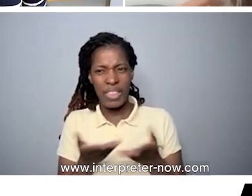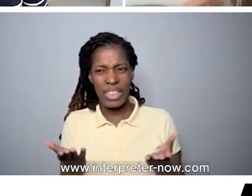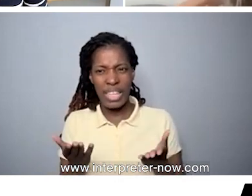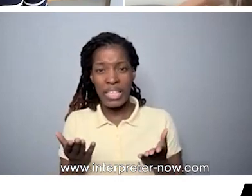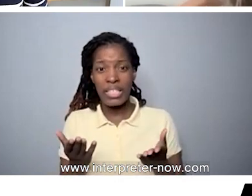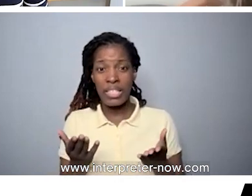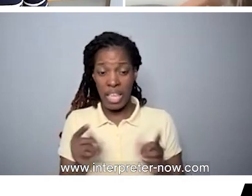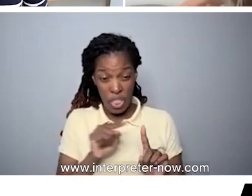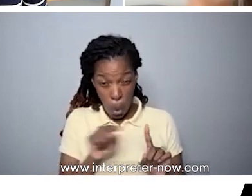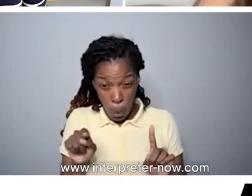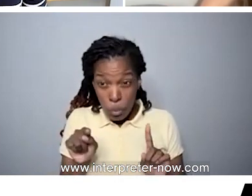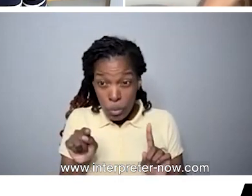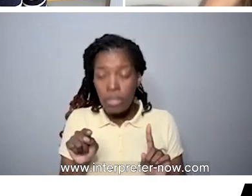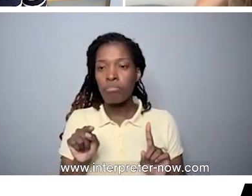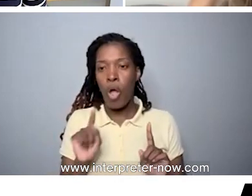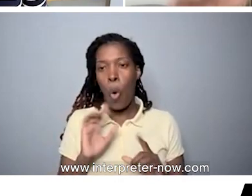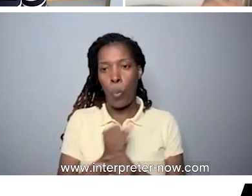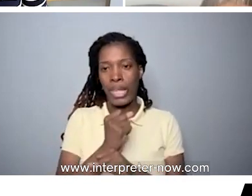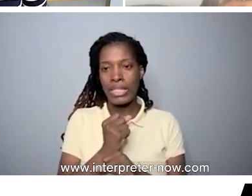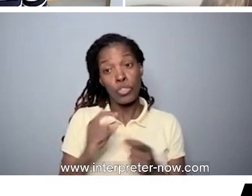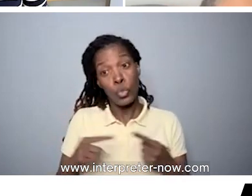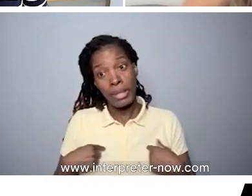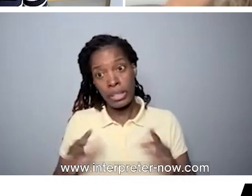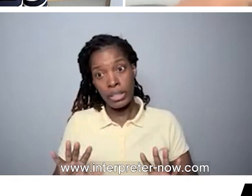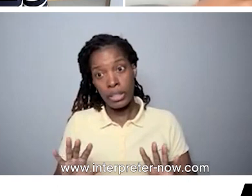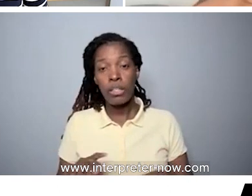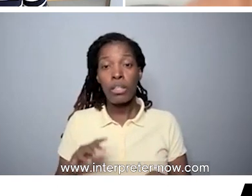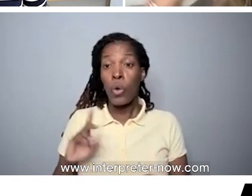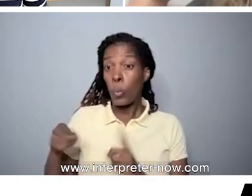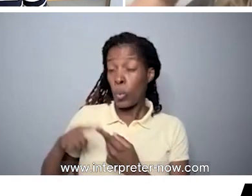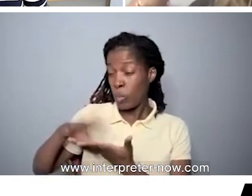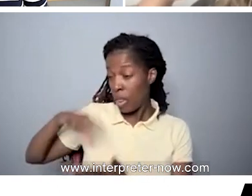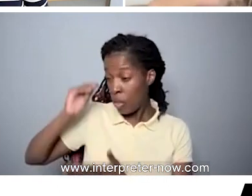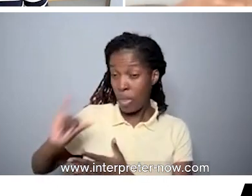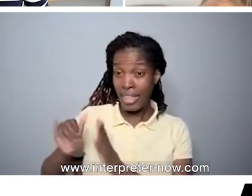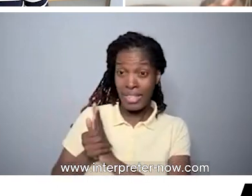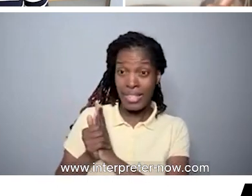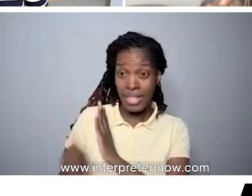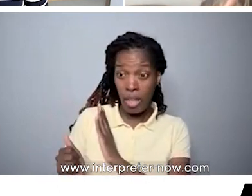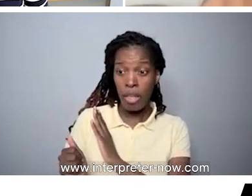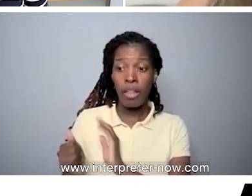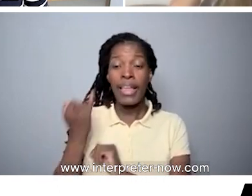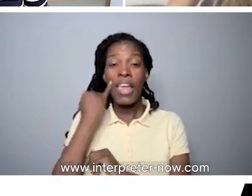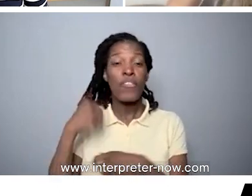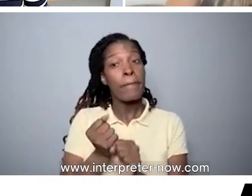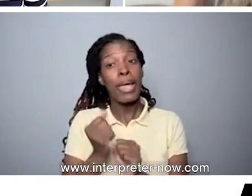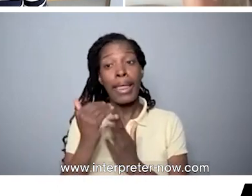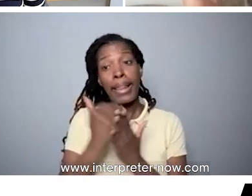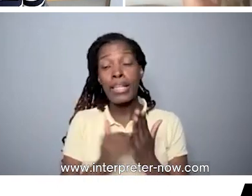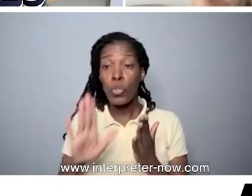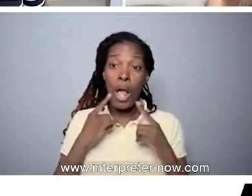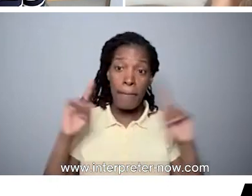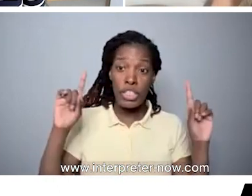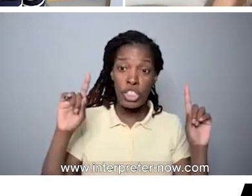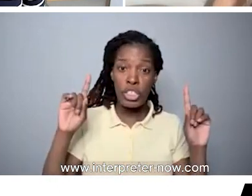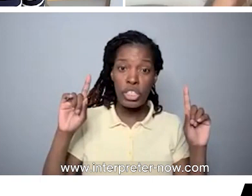wins. Right. It's learning some of those skills. Like when you do make a list of your accomplishments, it shouldn't be a list of your